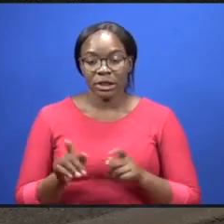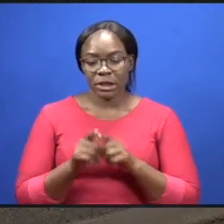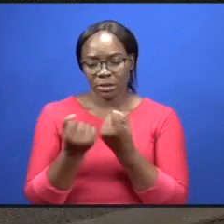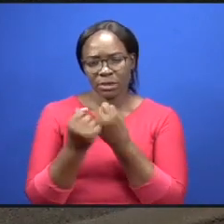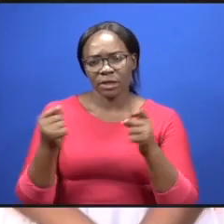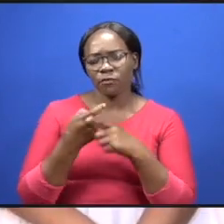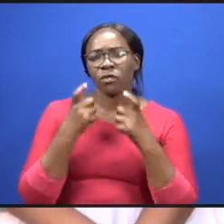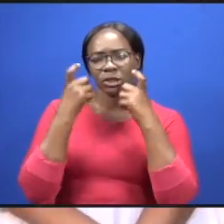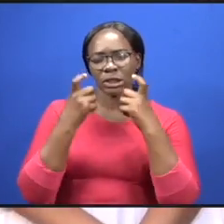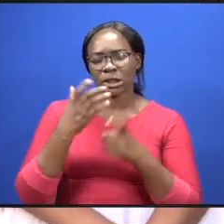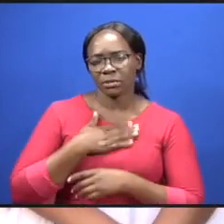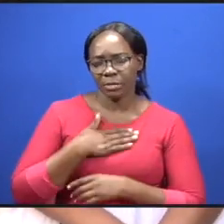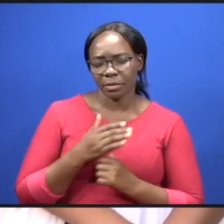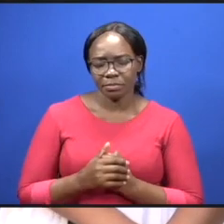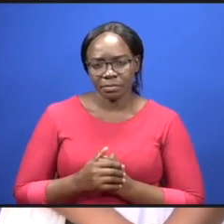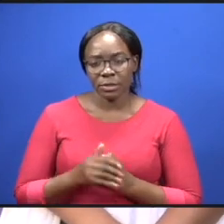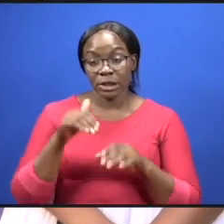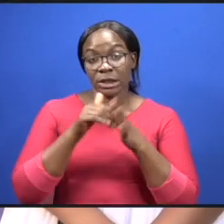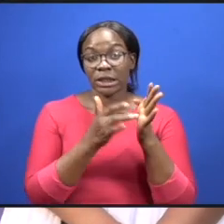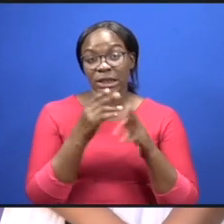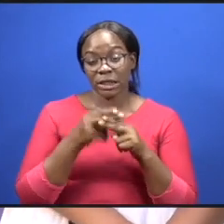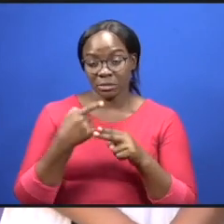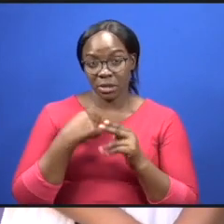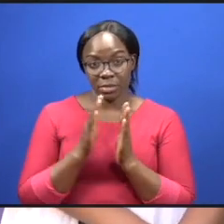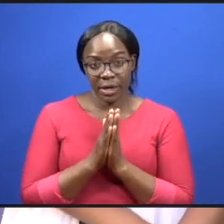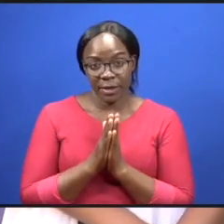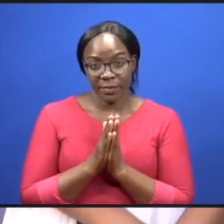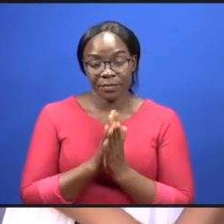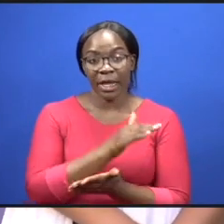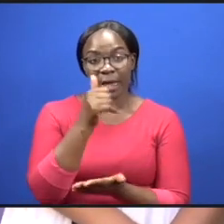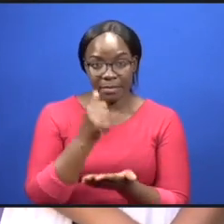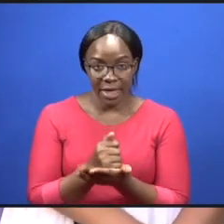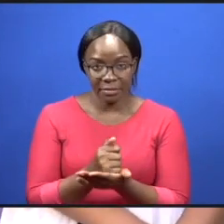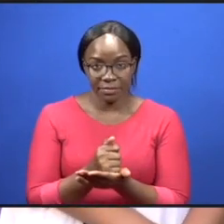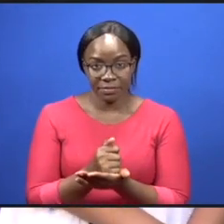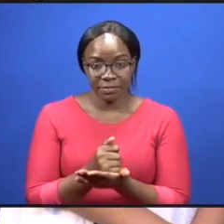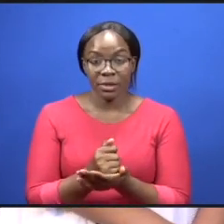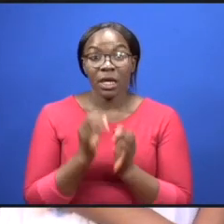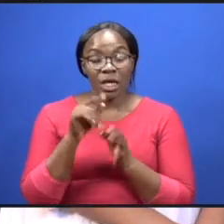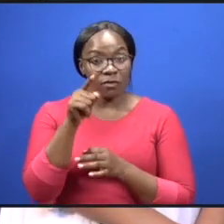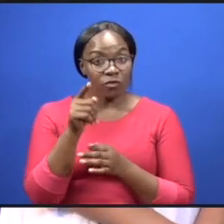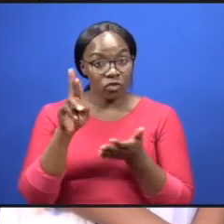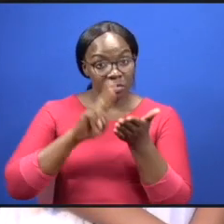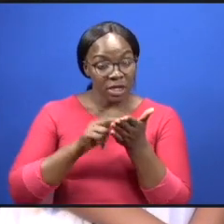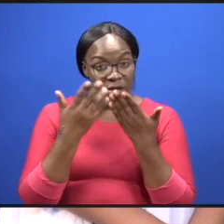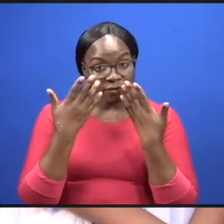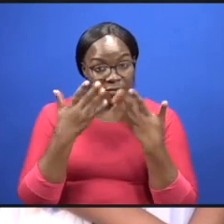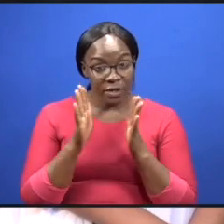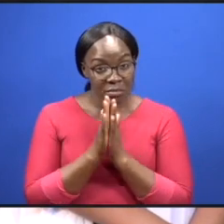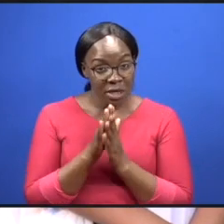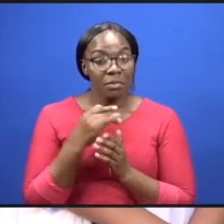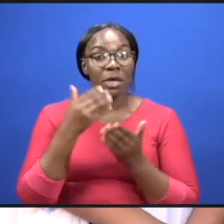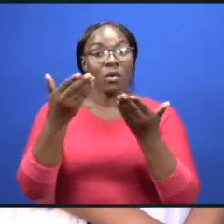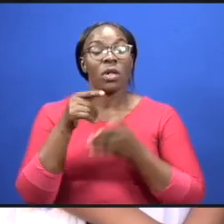and save me from my sin. In Jesus' name I pray. Amen and amen. If you have made that prayer,